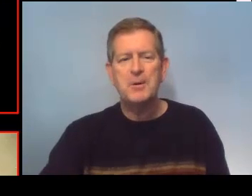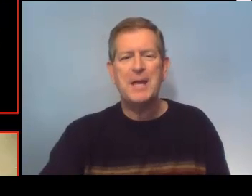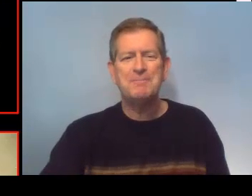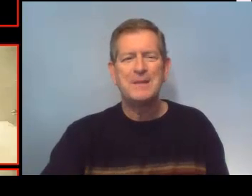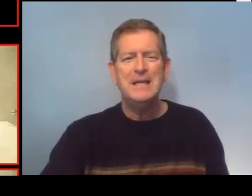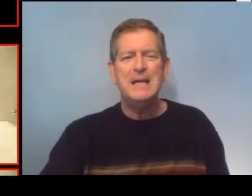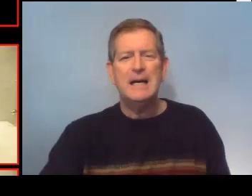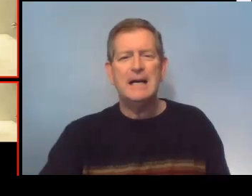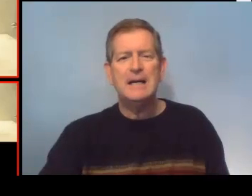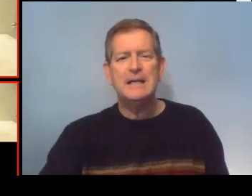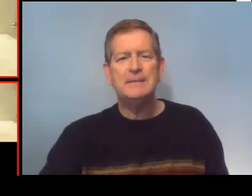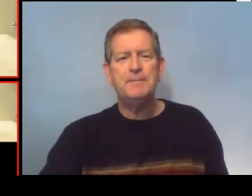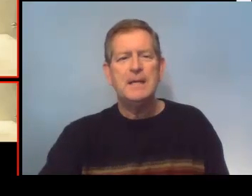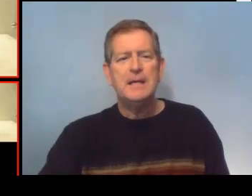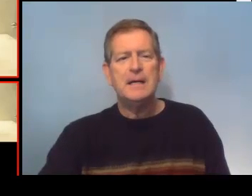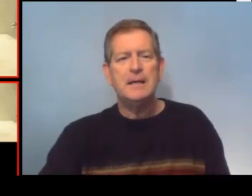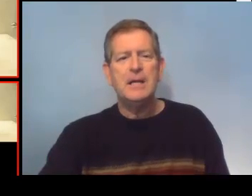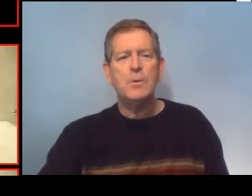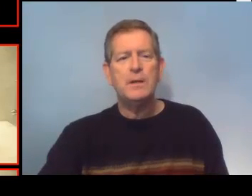nouns. Okay.